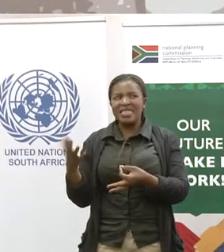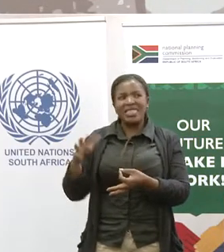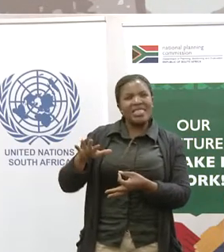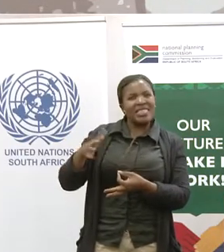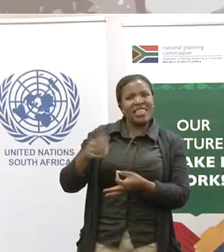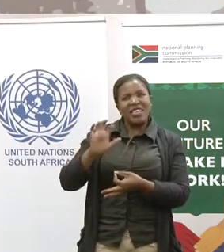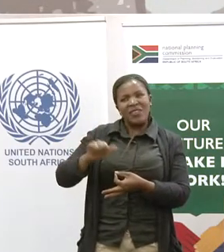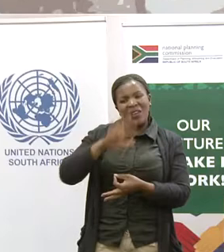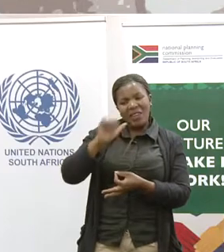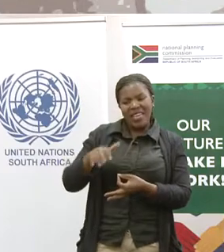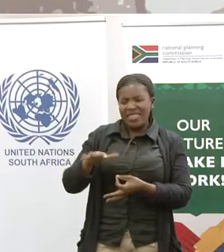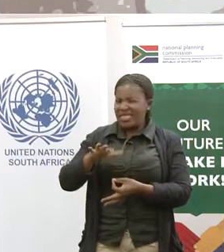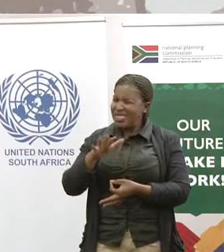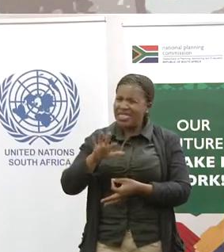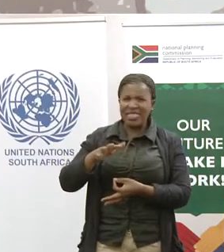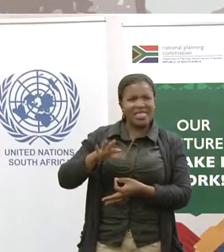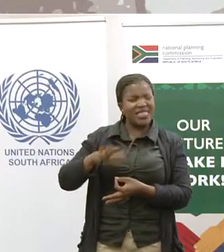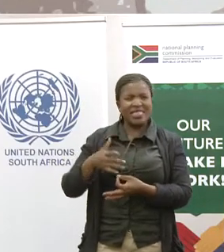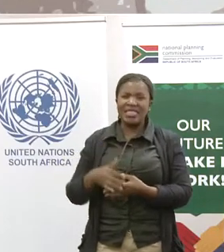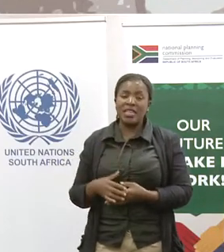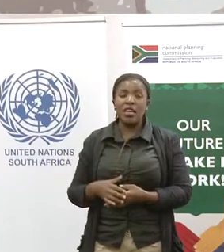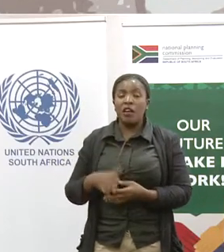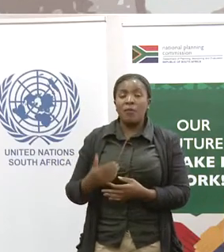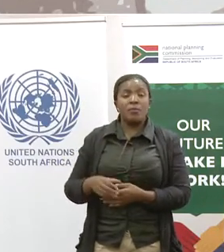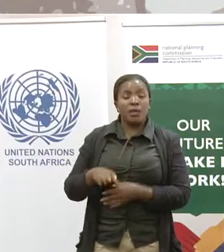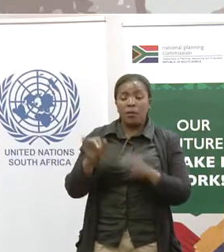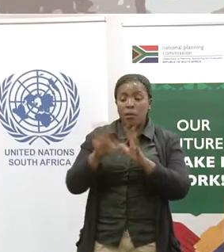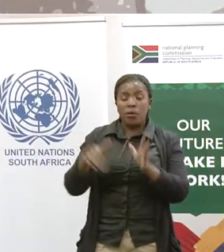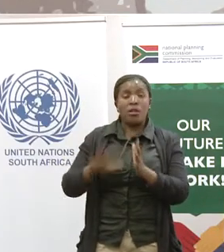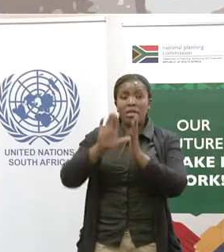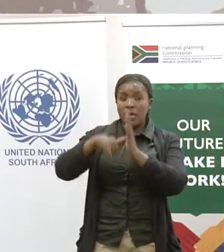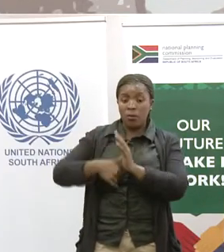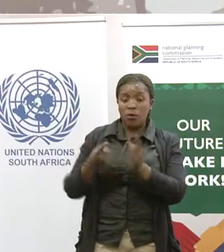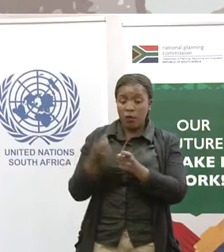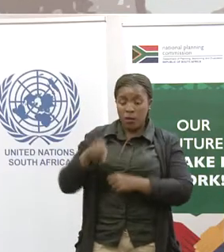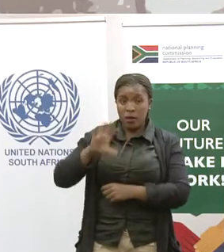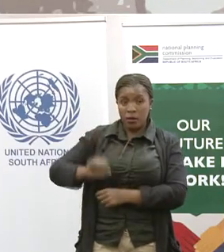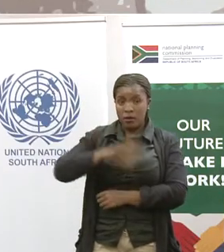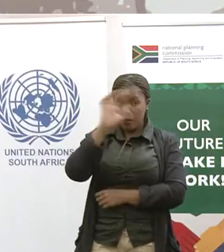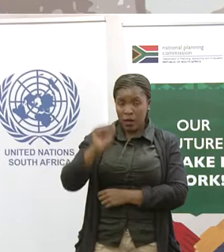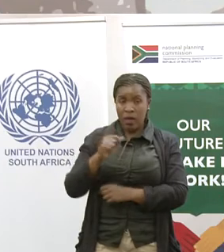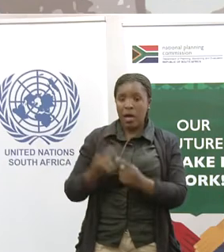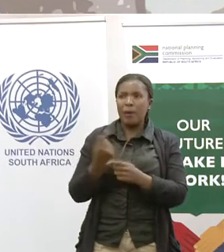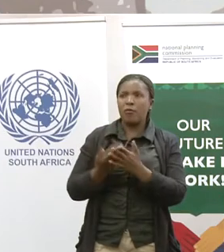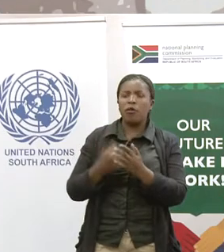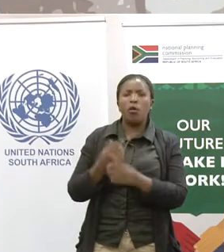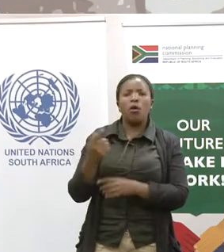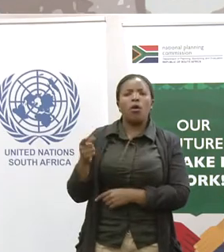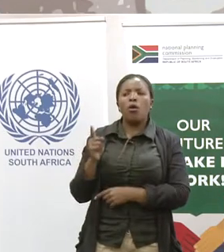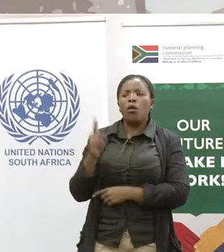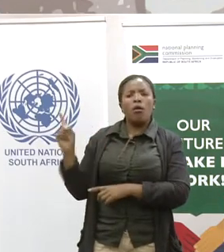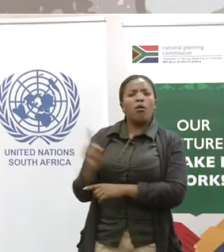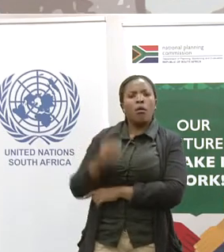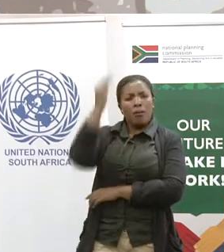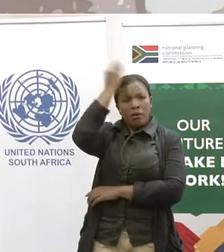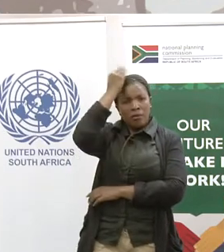as South Africa. And disabled South Africans, when President Zuma took the podium and said,